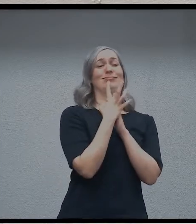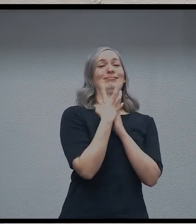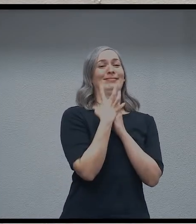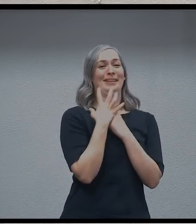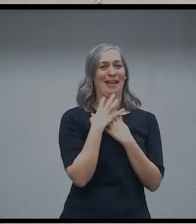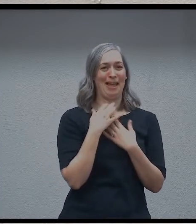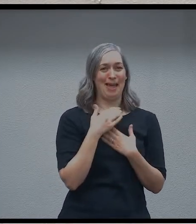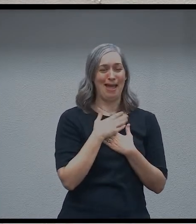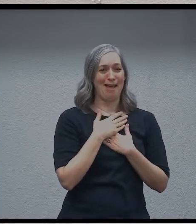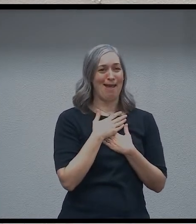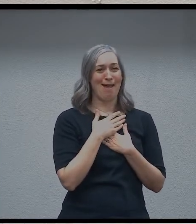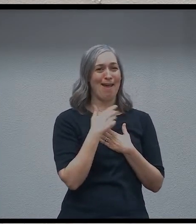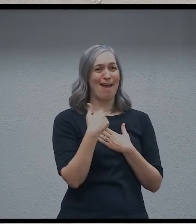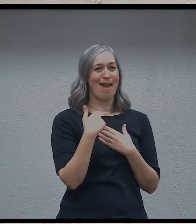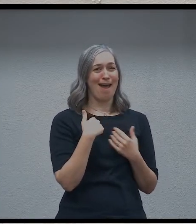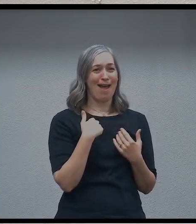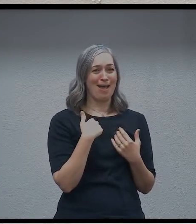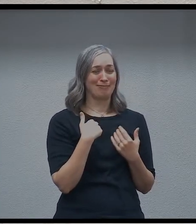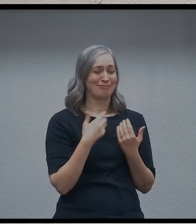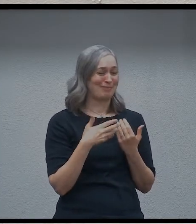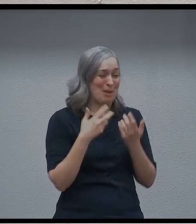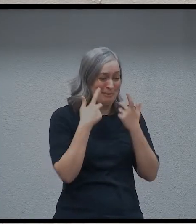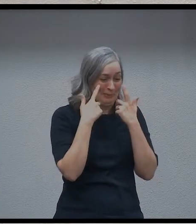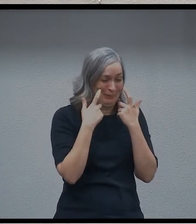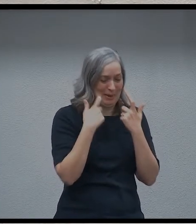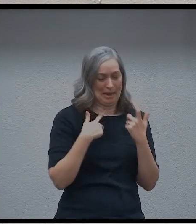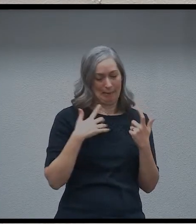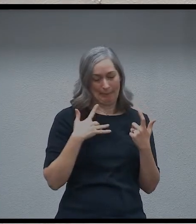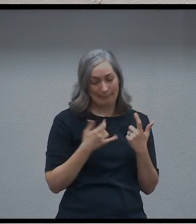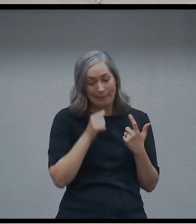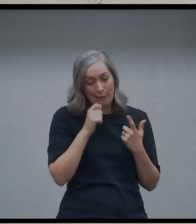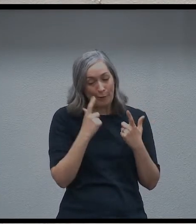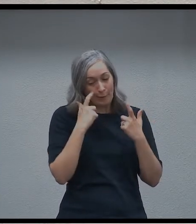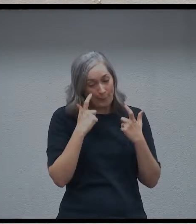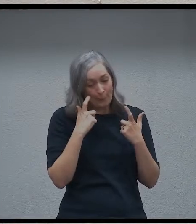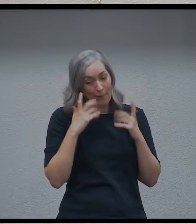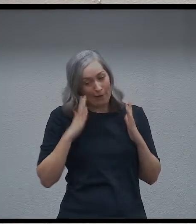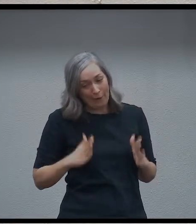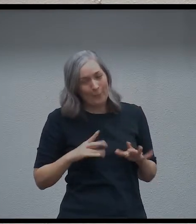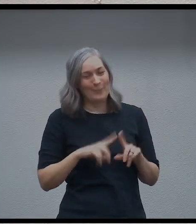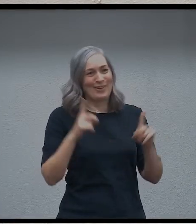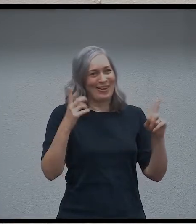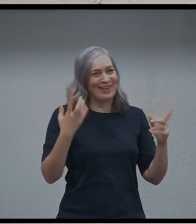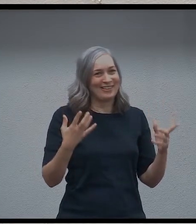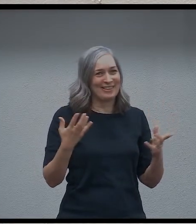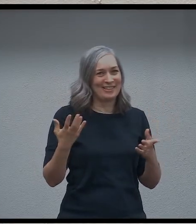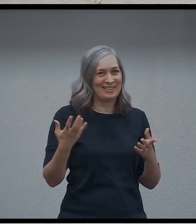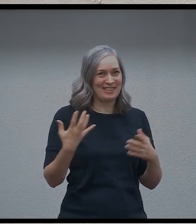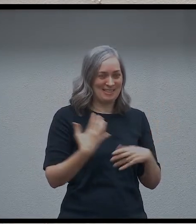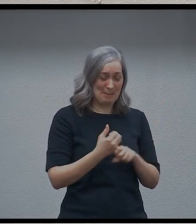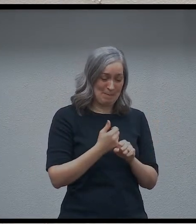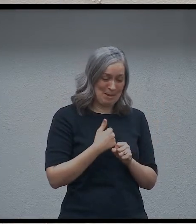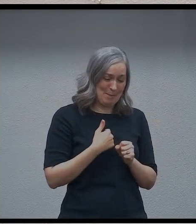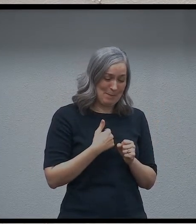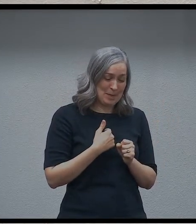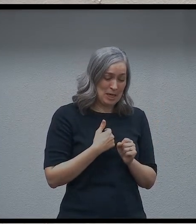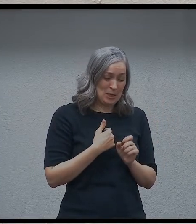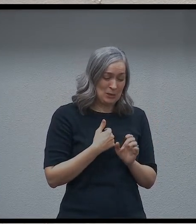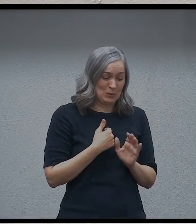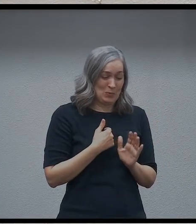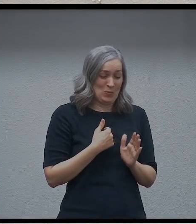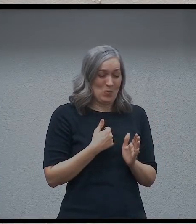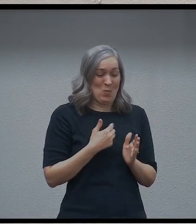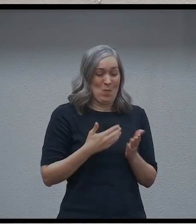I was at almost the point of crying, which I usually don't do, by the way. But it's like it brought me close to tears because of just